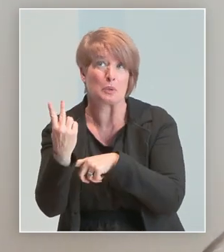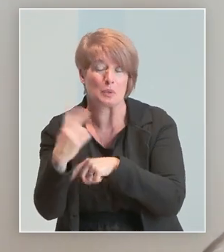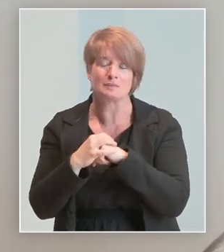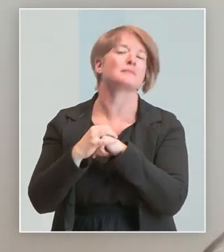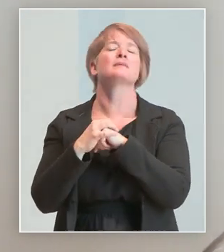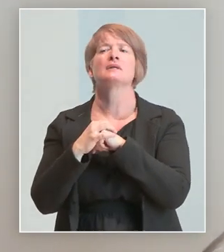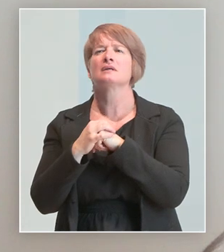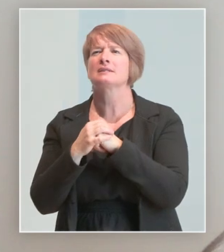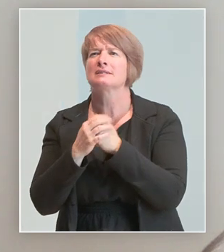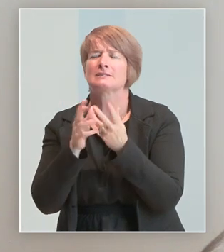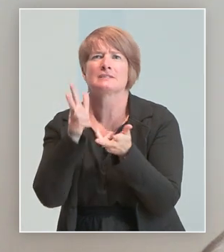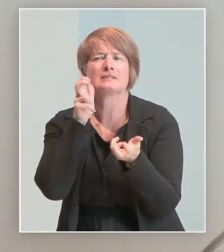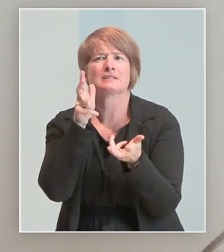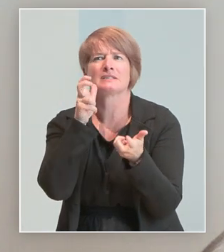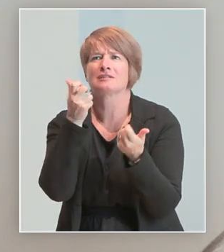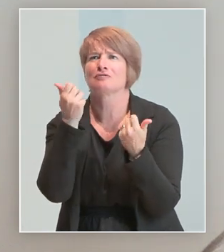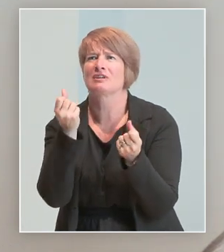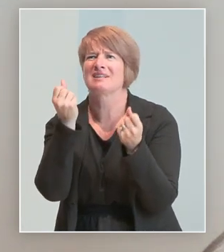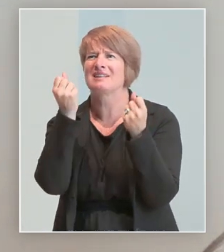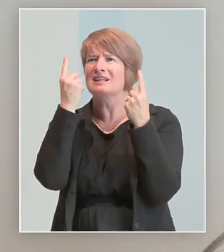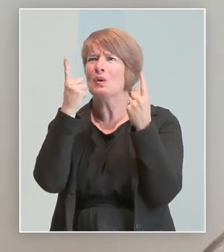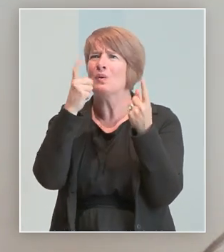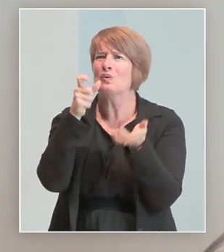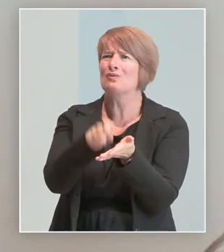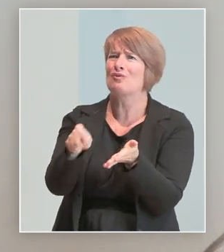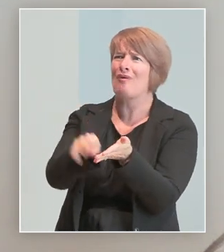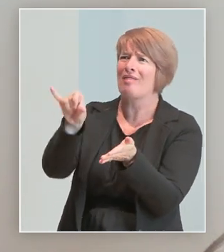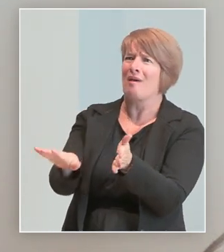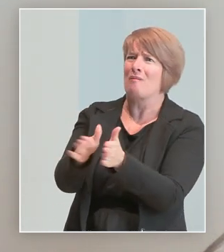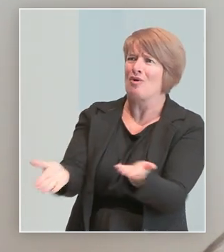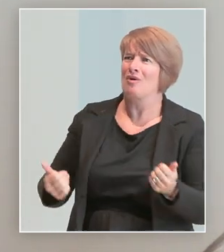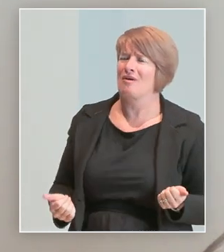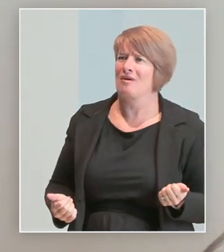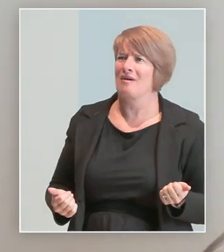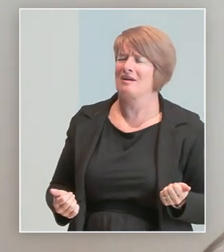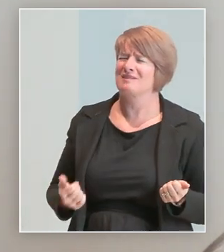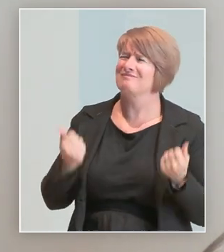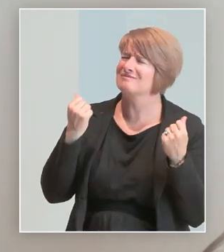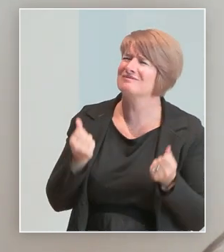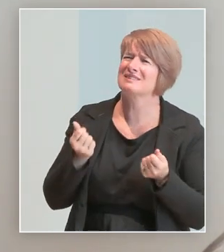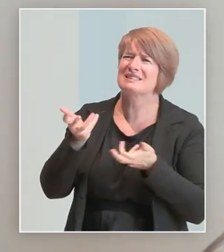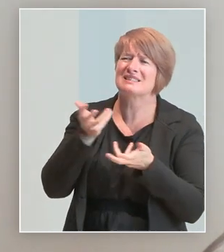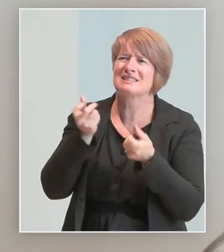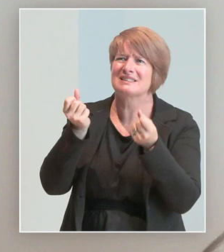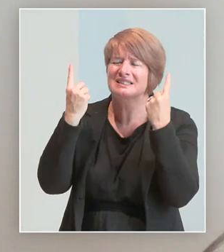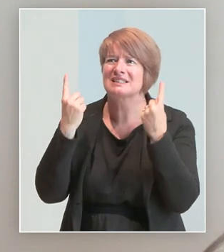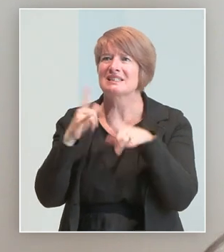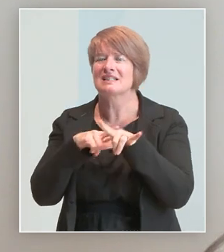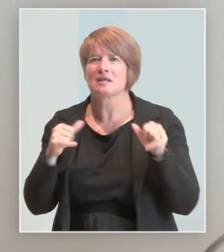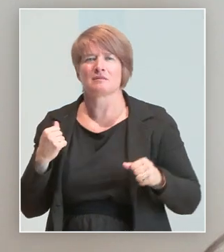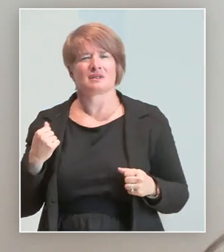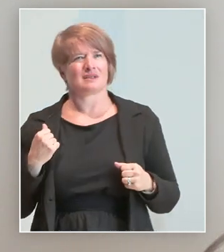sessions trying to understand the world of the man who wrote this text while asking the bigger questions about force